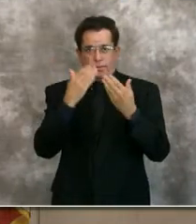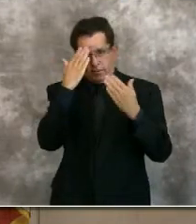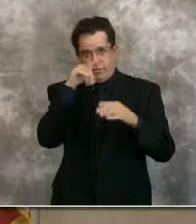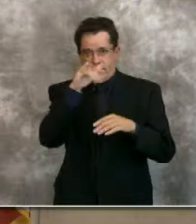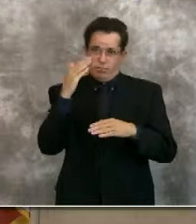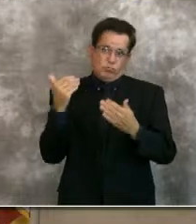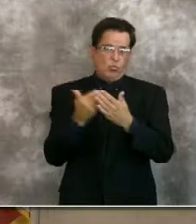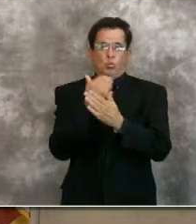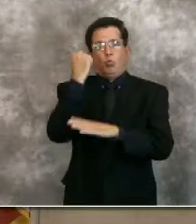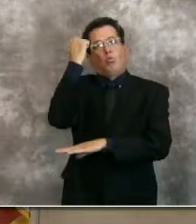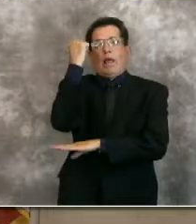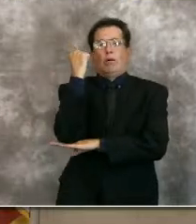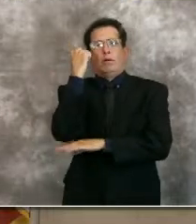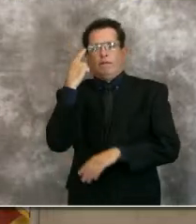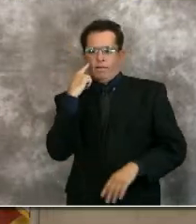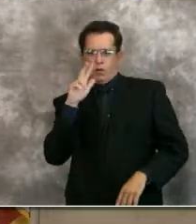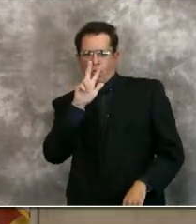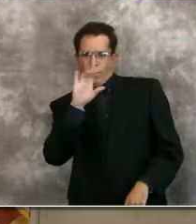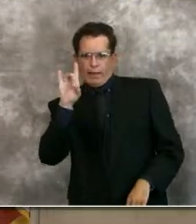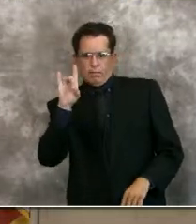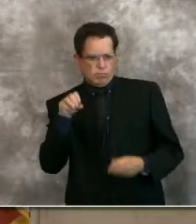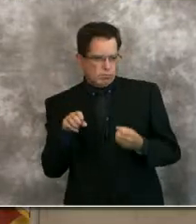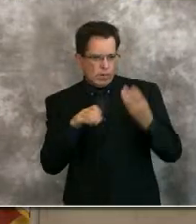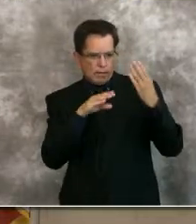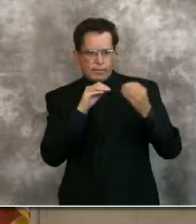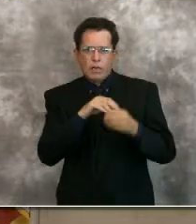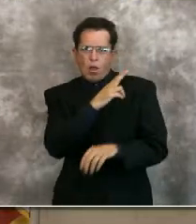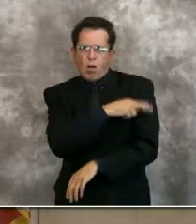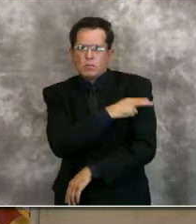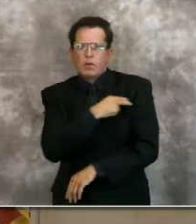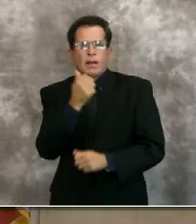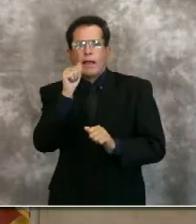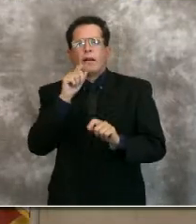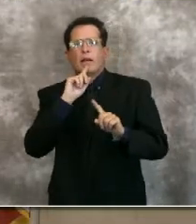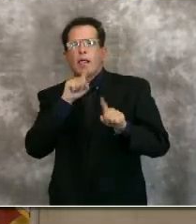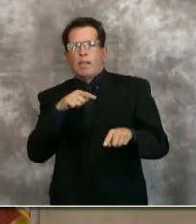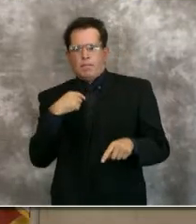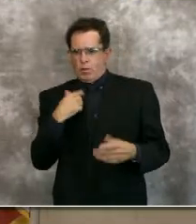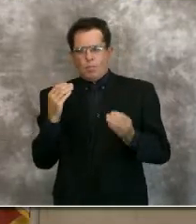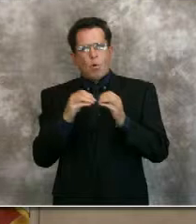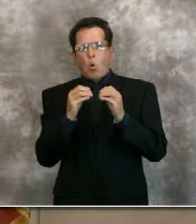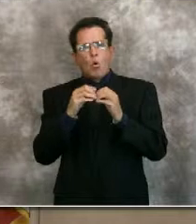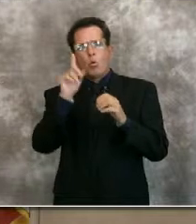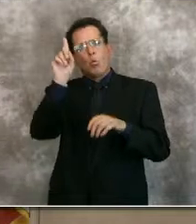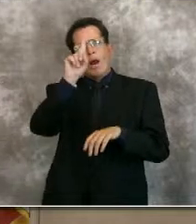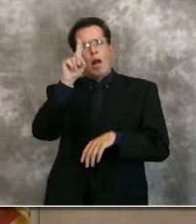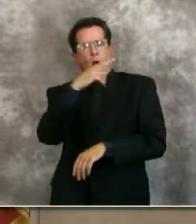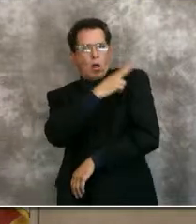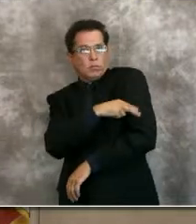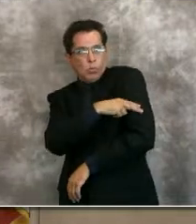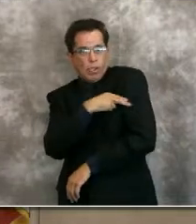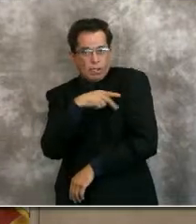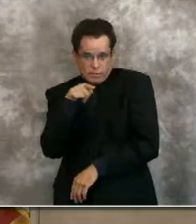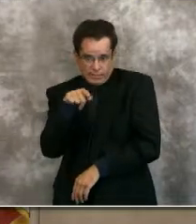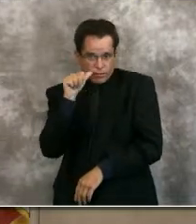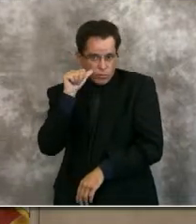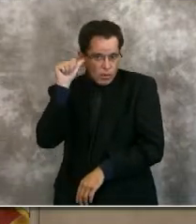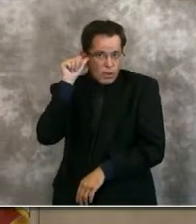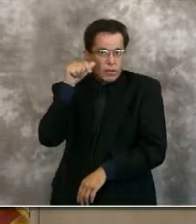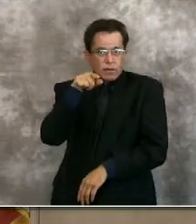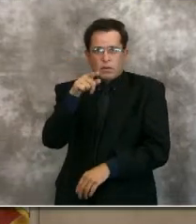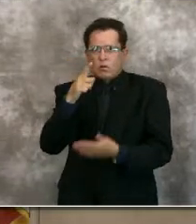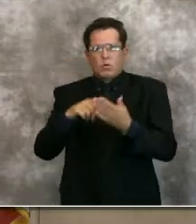a single day. What can you tell us about the people who were hospitalized yesterday? Did they fit a certain